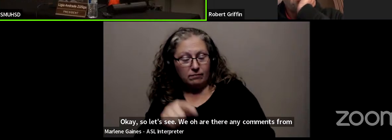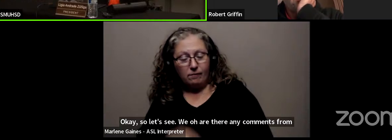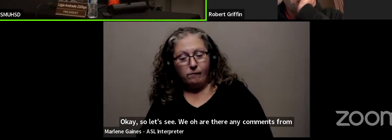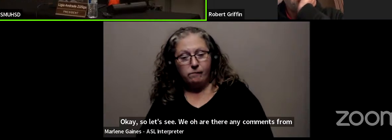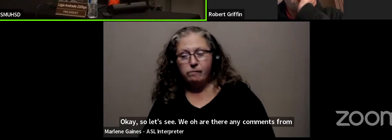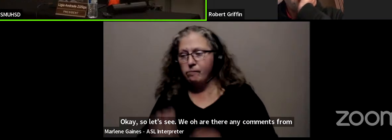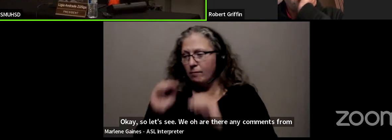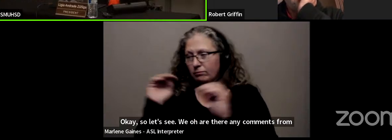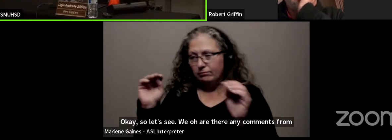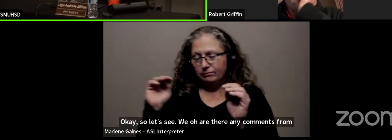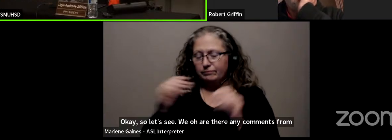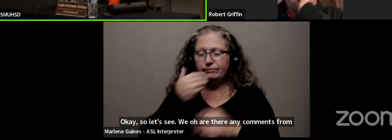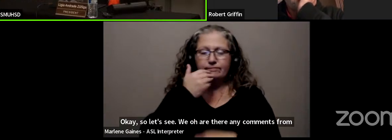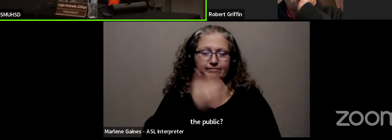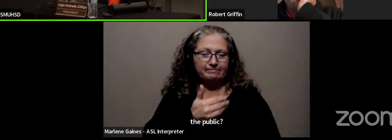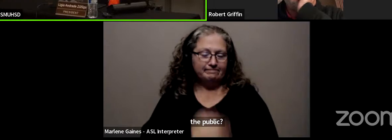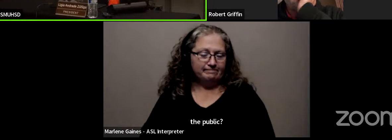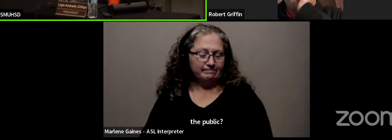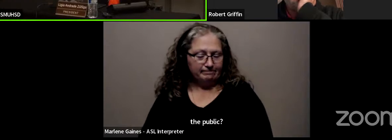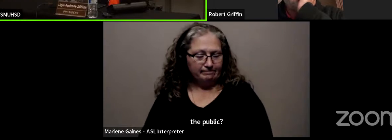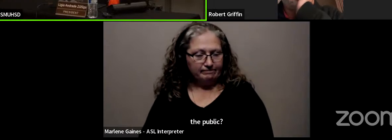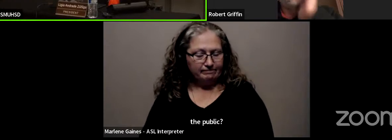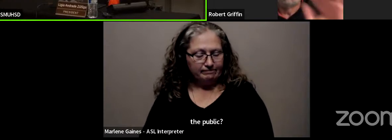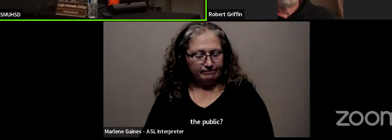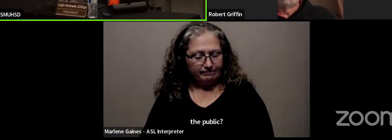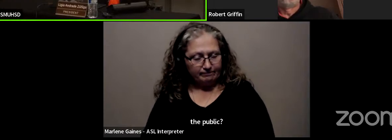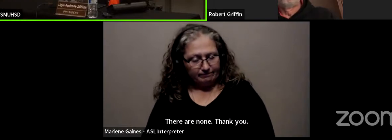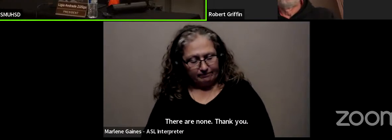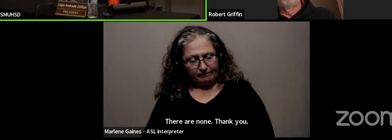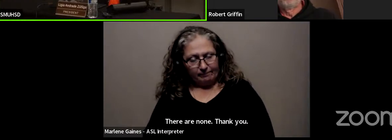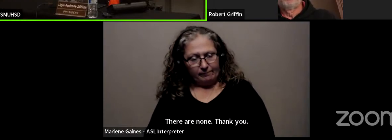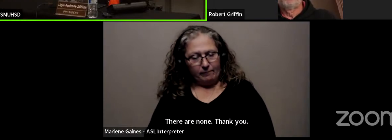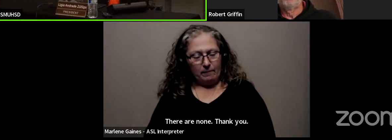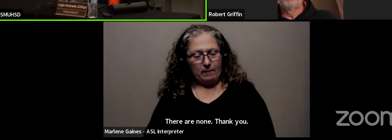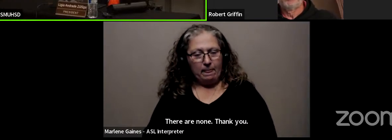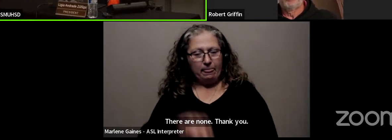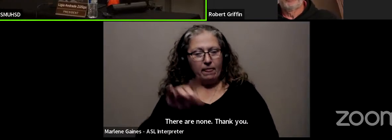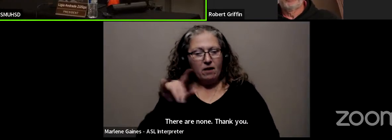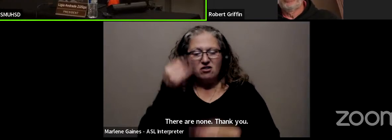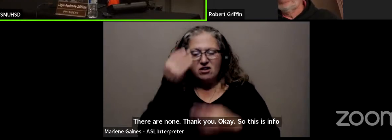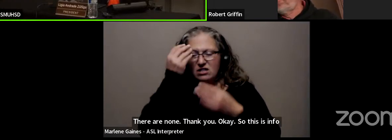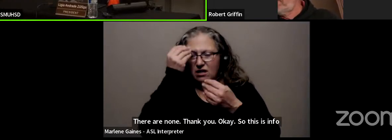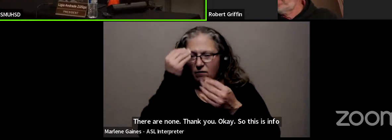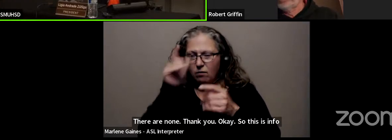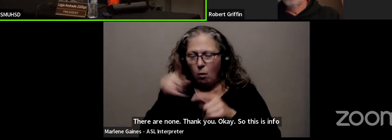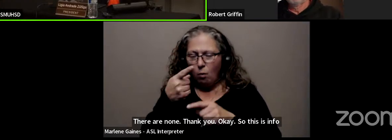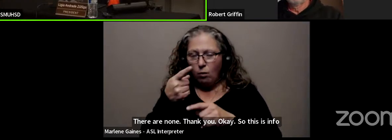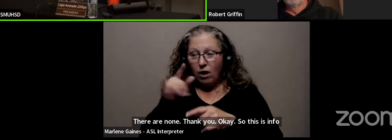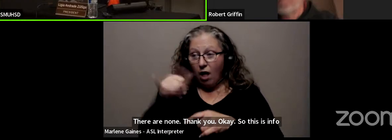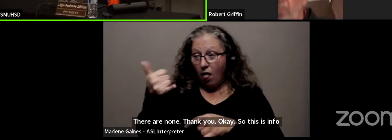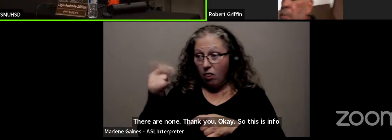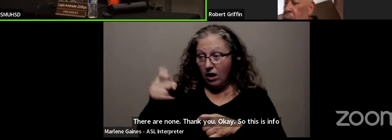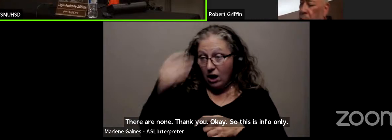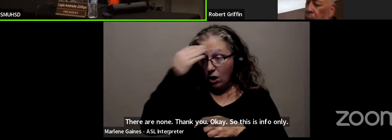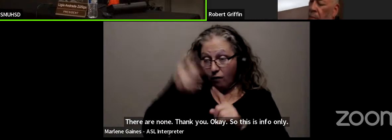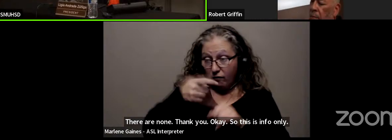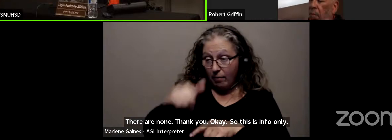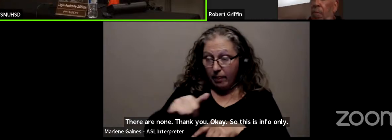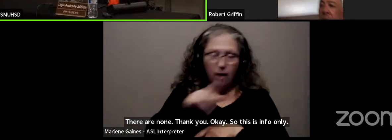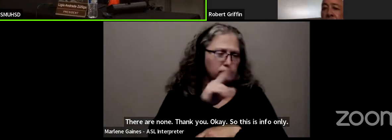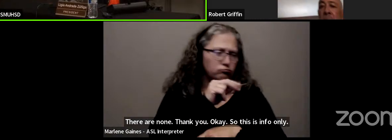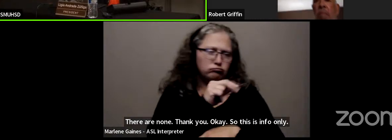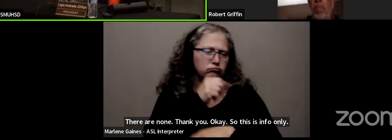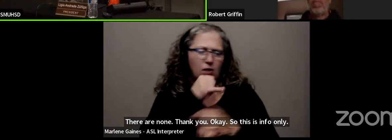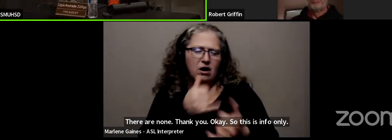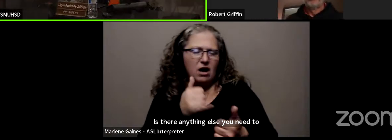There are none. Thank you. Okay, so this is info only. Is there anything else you needed to know from us? Not at this